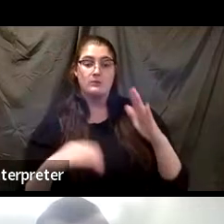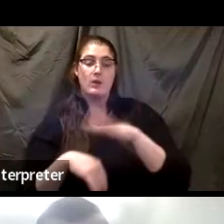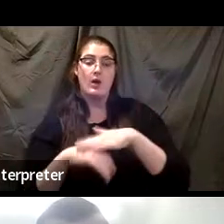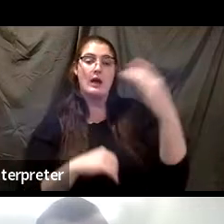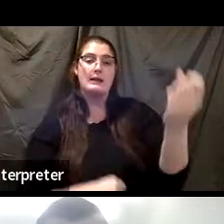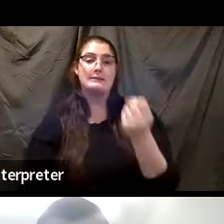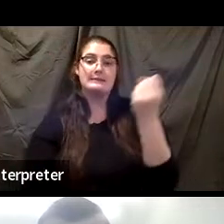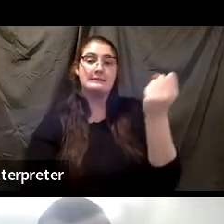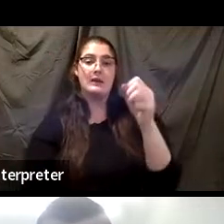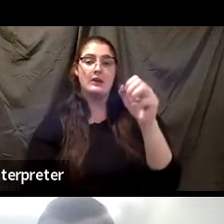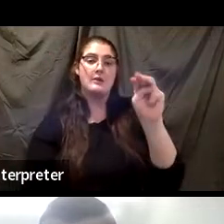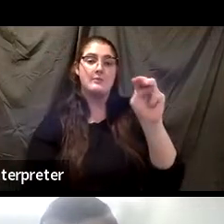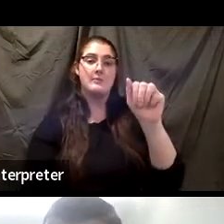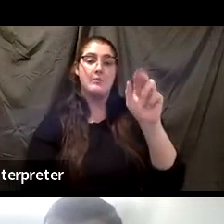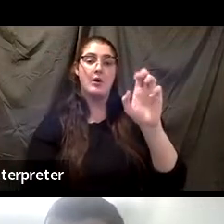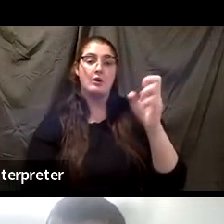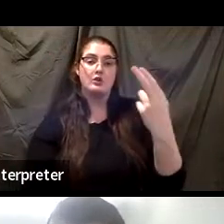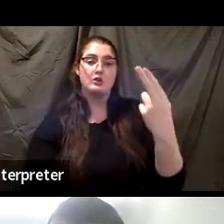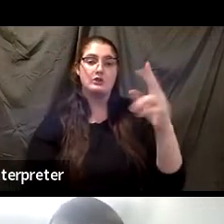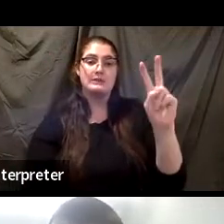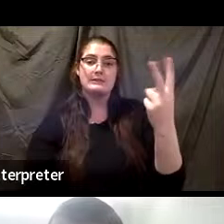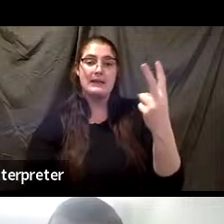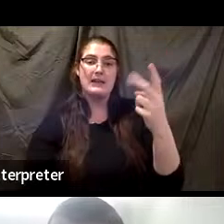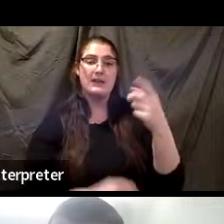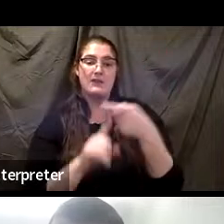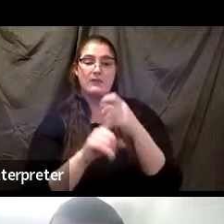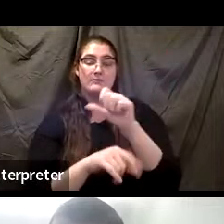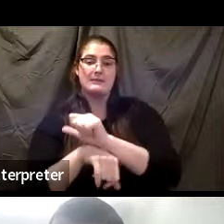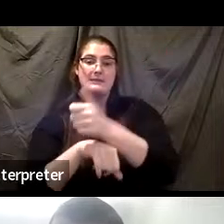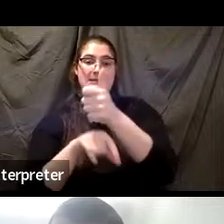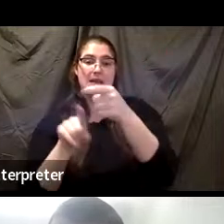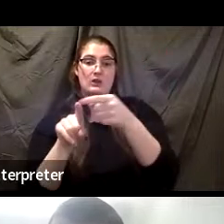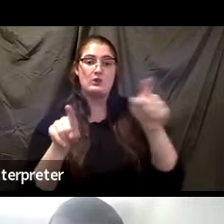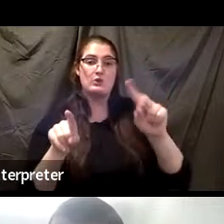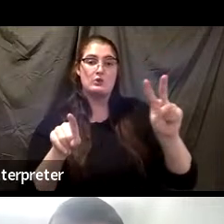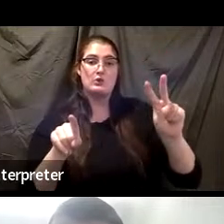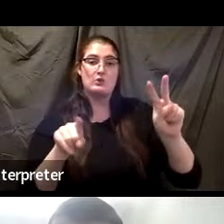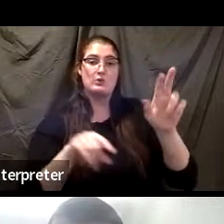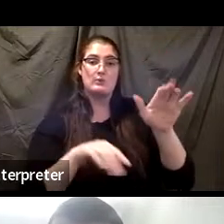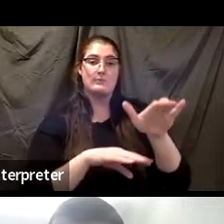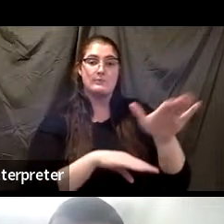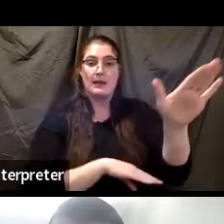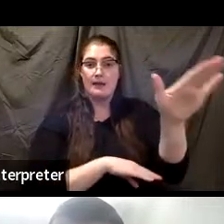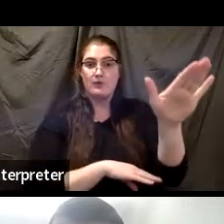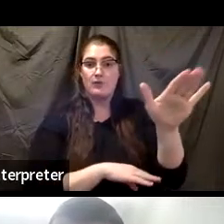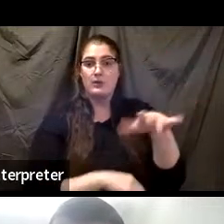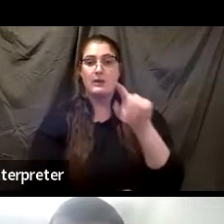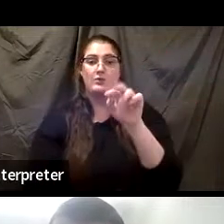Saturday, March 2nd from 10 a.m. to 2 p.m. at the Trinidad Rec Center, where they will